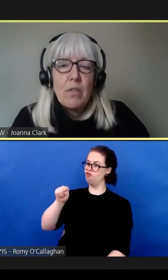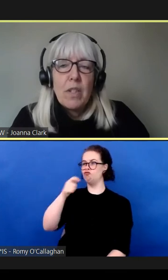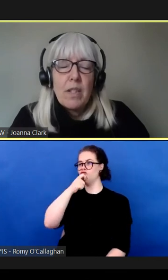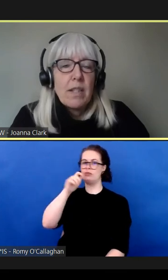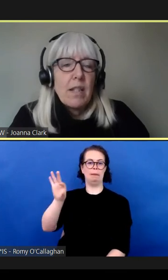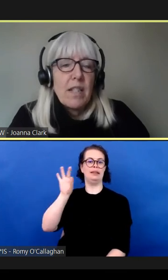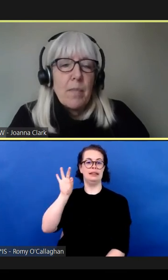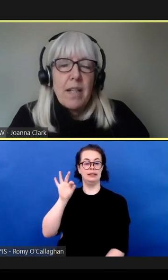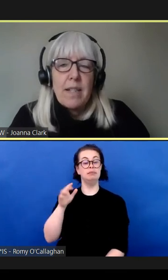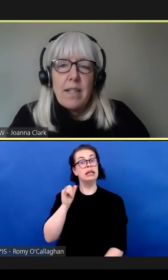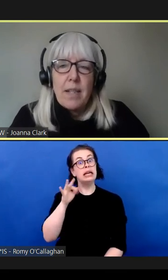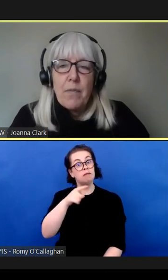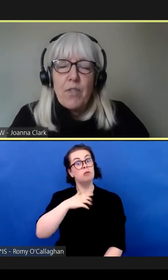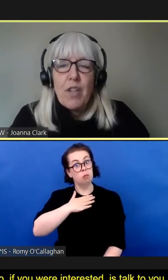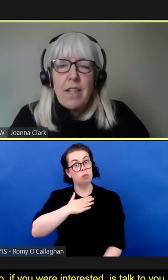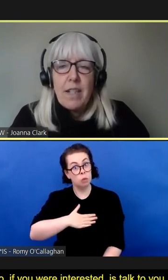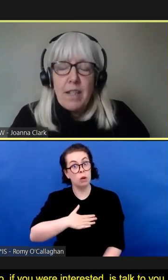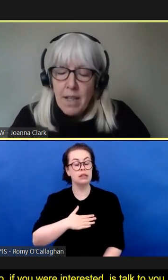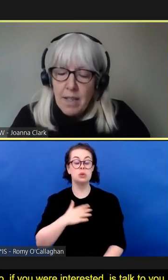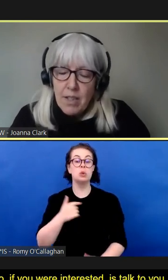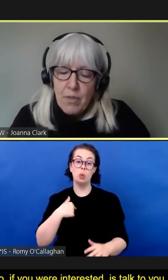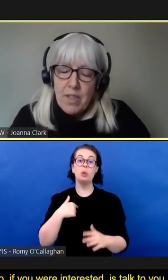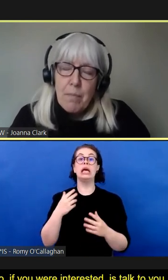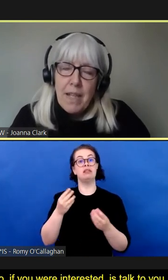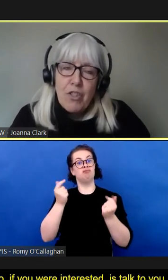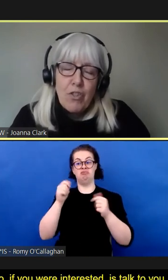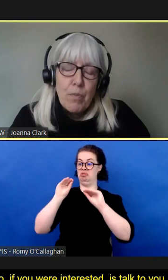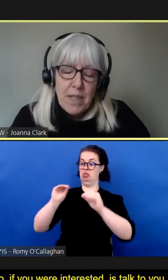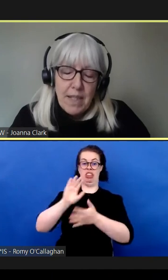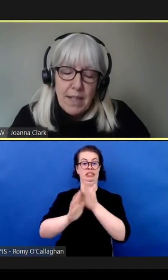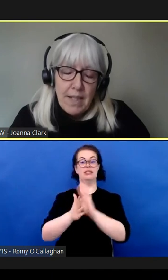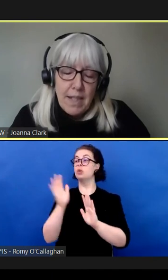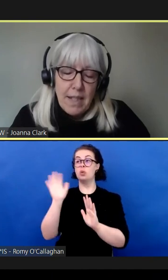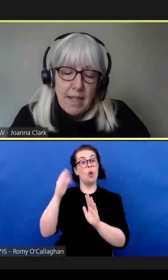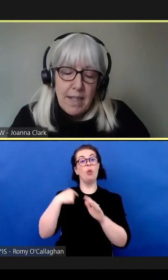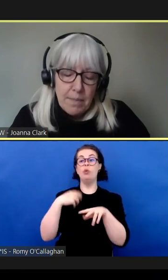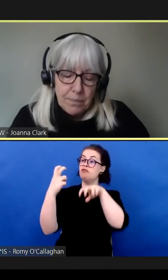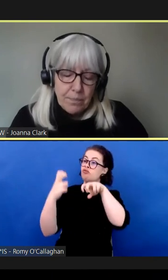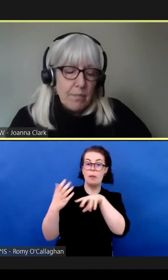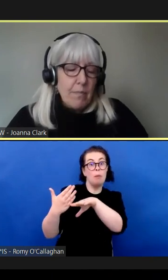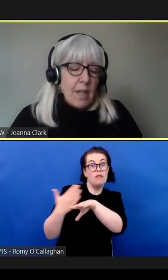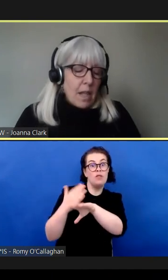and look at customizing some of the training so that it meets your particular needs.